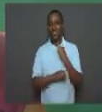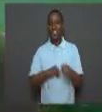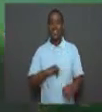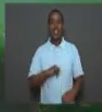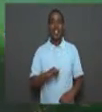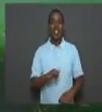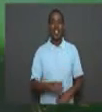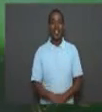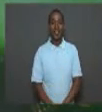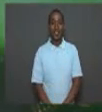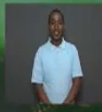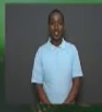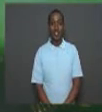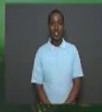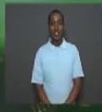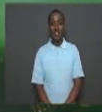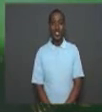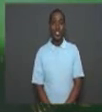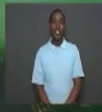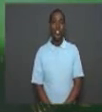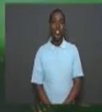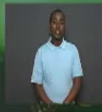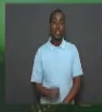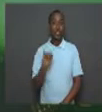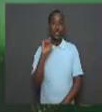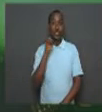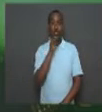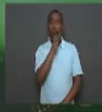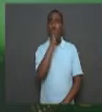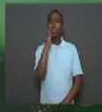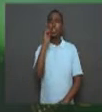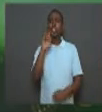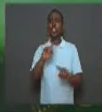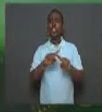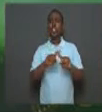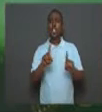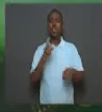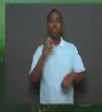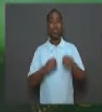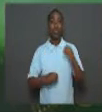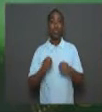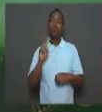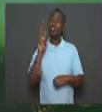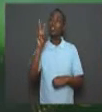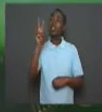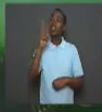similarities. Look at the images of the different organisms on the screen.